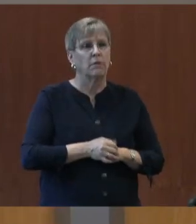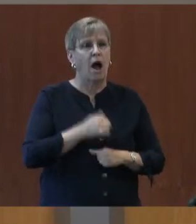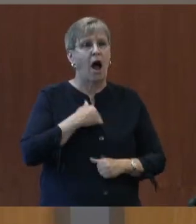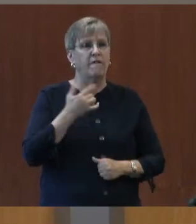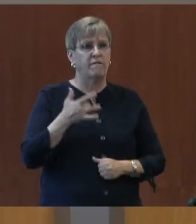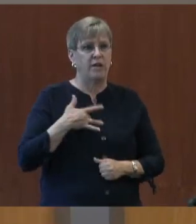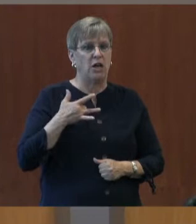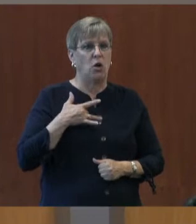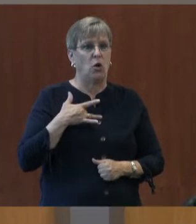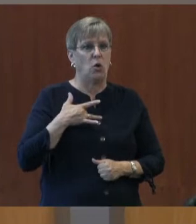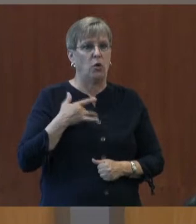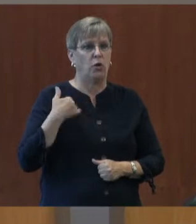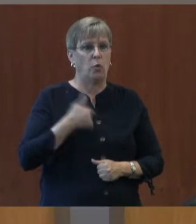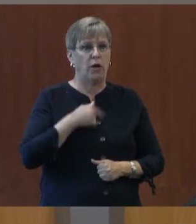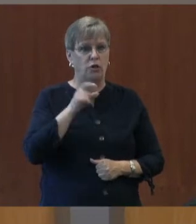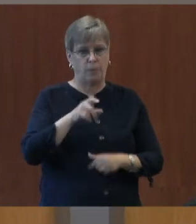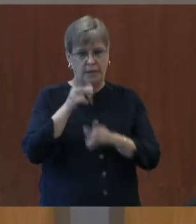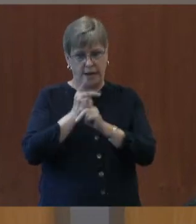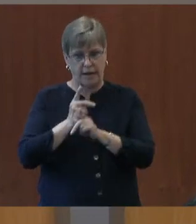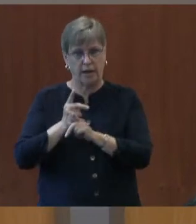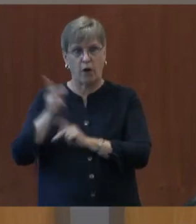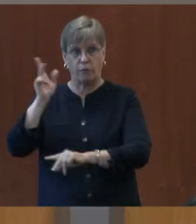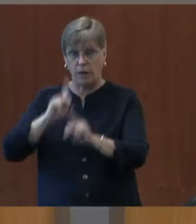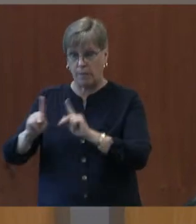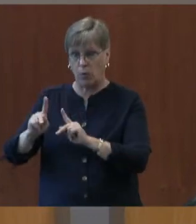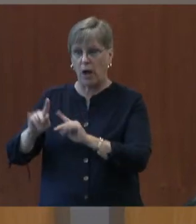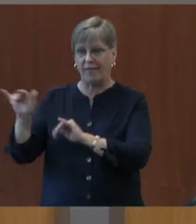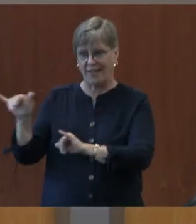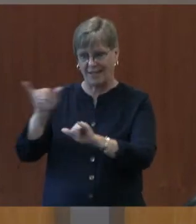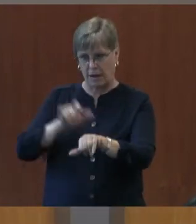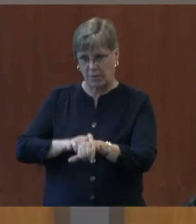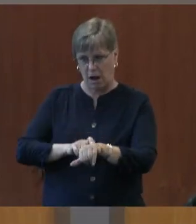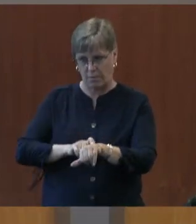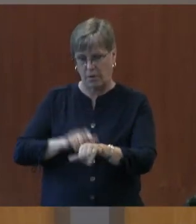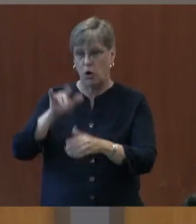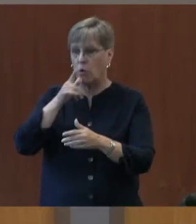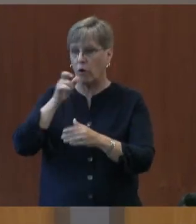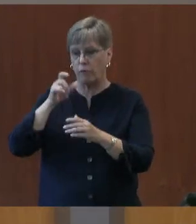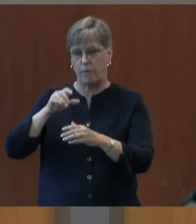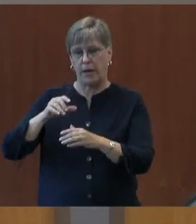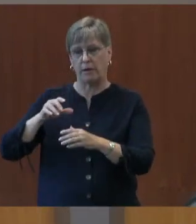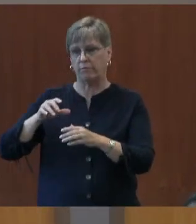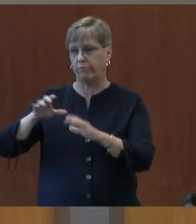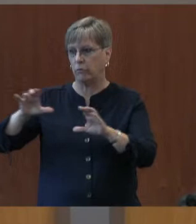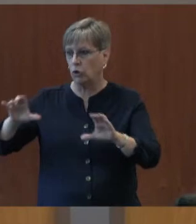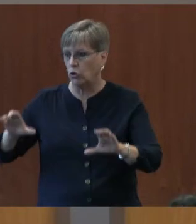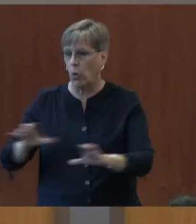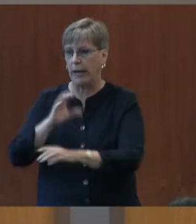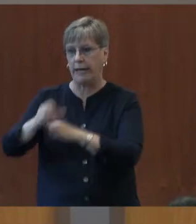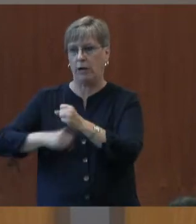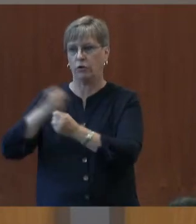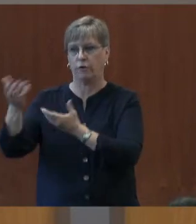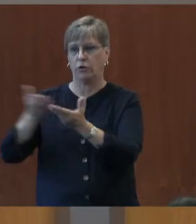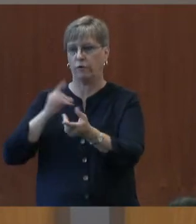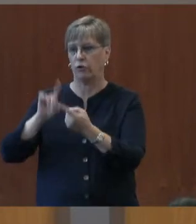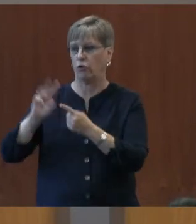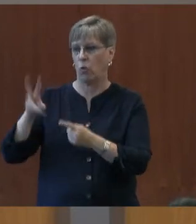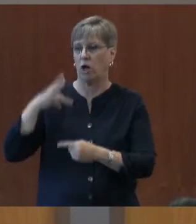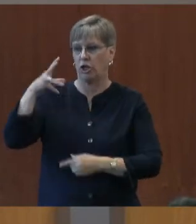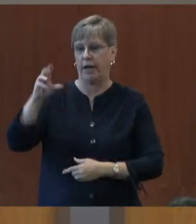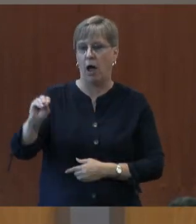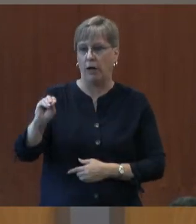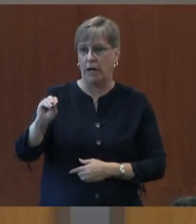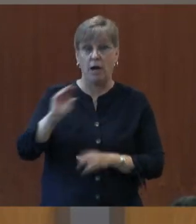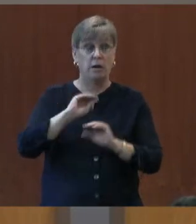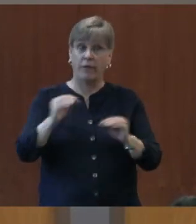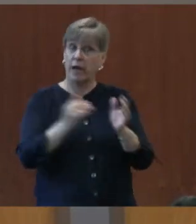feel as though that we should be taking care of people at the same time that have been putting in their years of service to Washington County. And